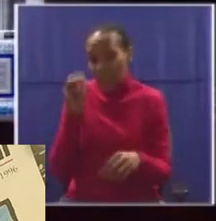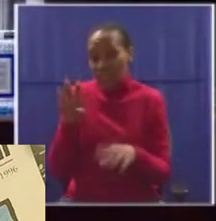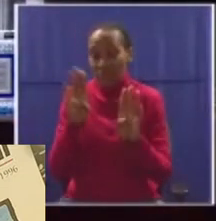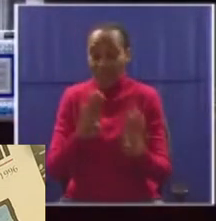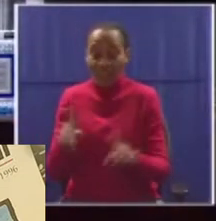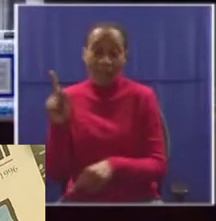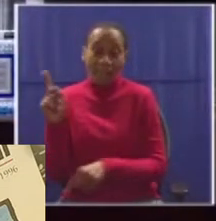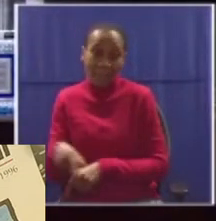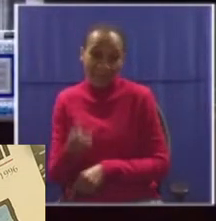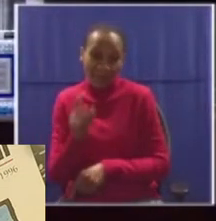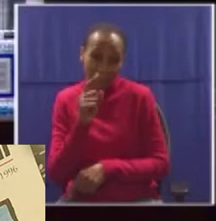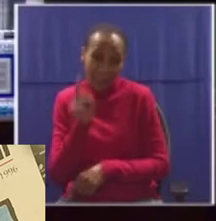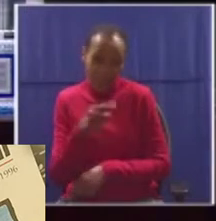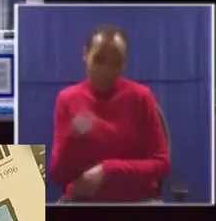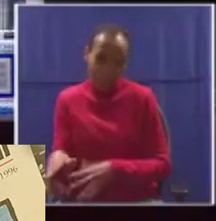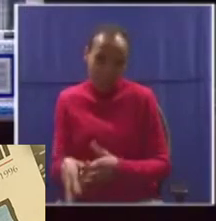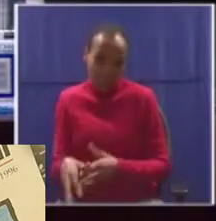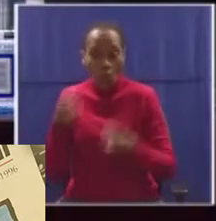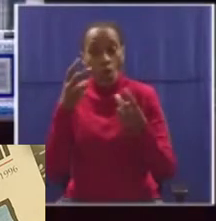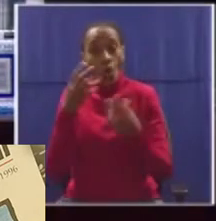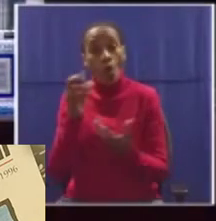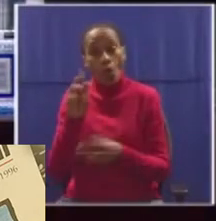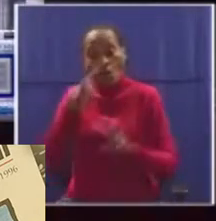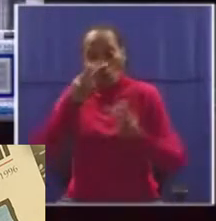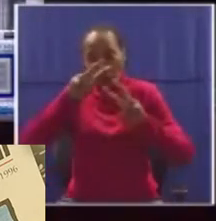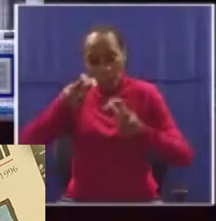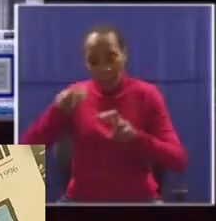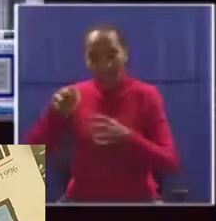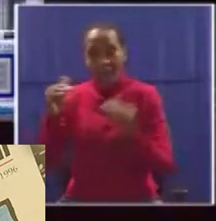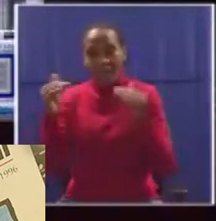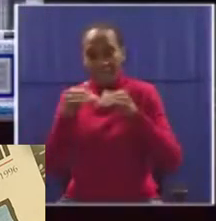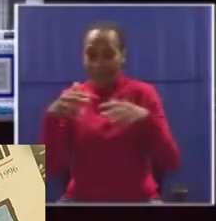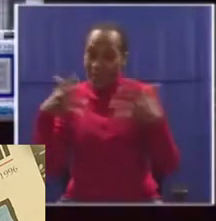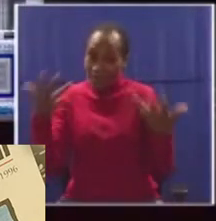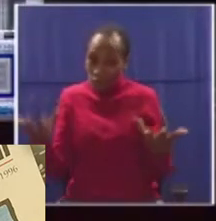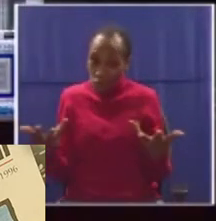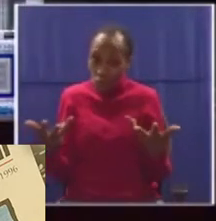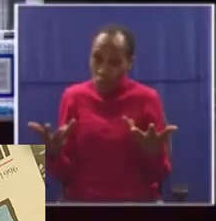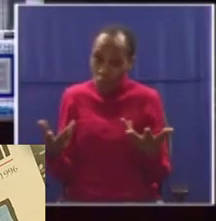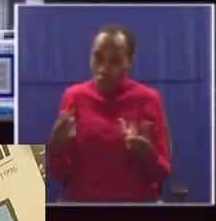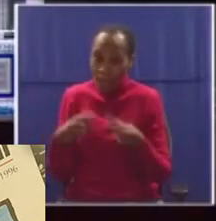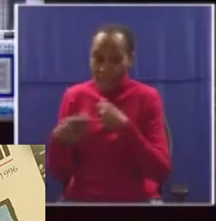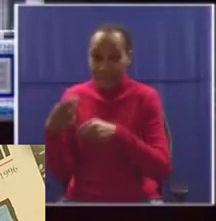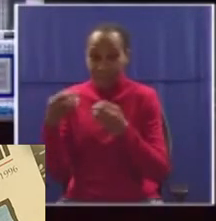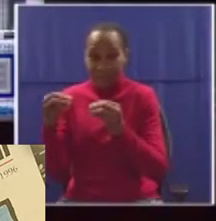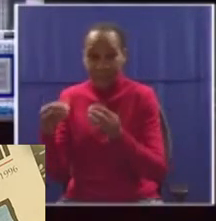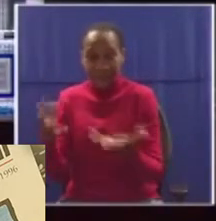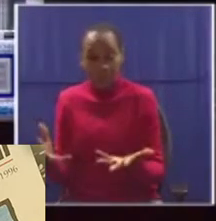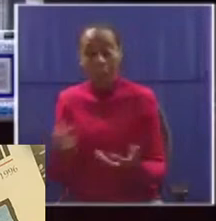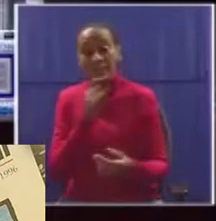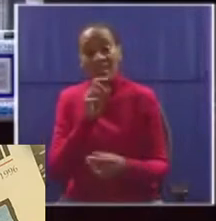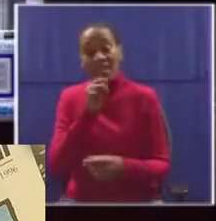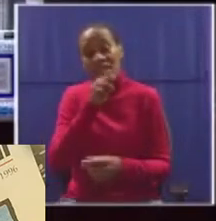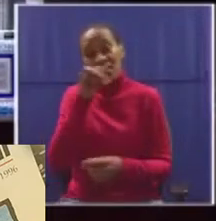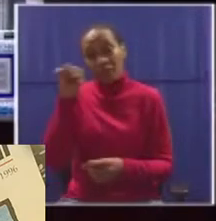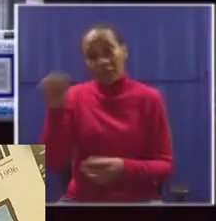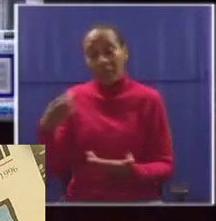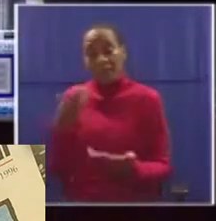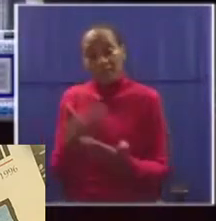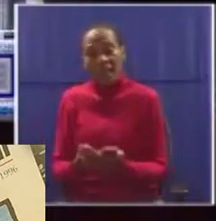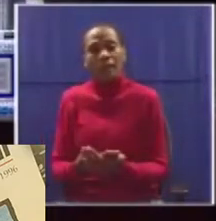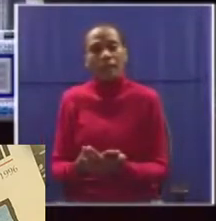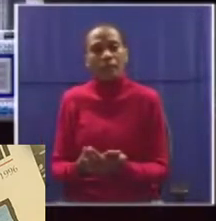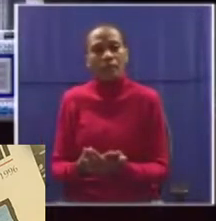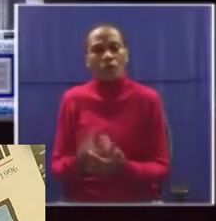Behavior and investigate unfair terms of trade will provide smmes with the platform to air grievances that